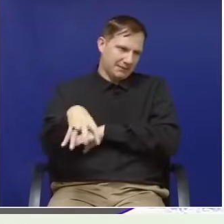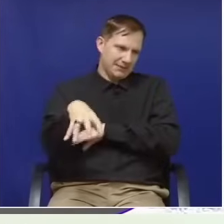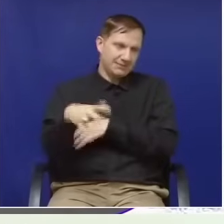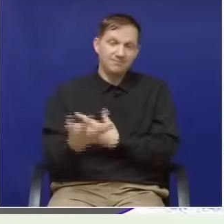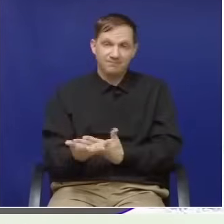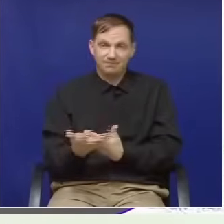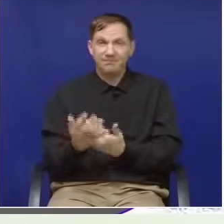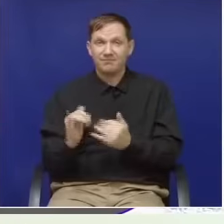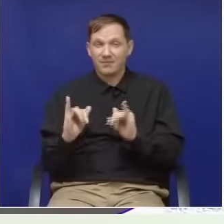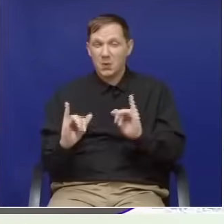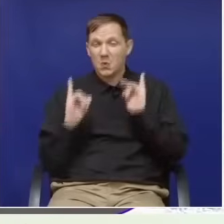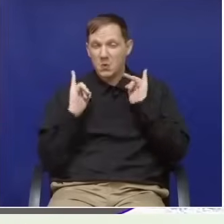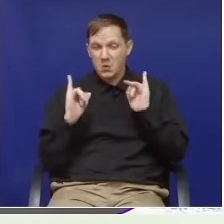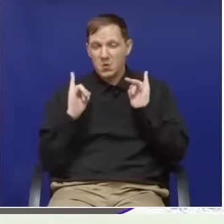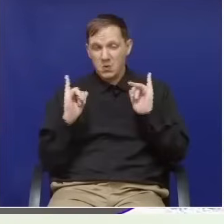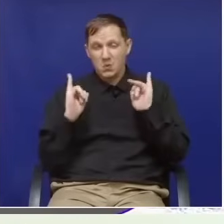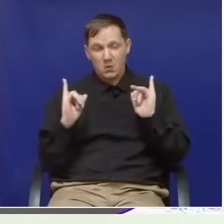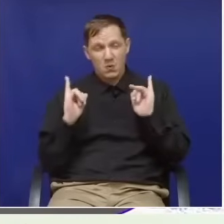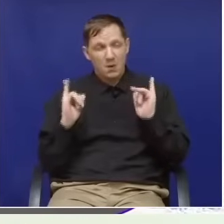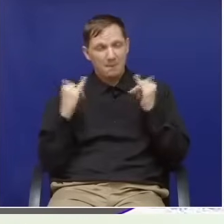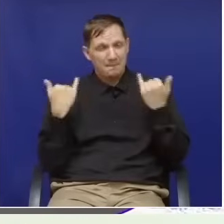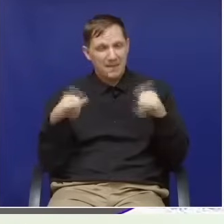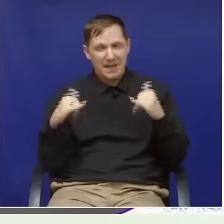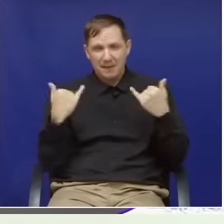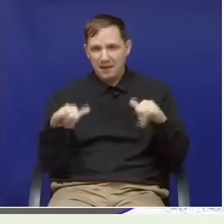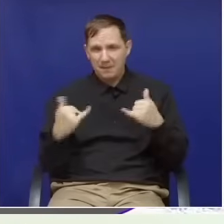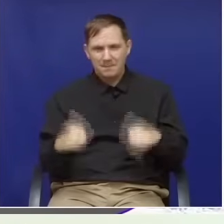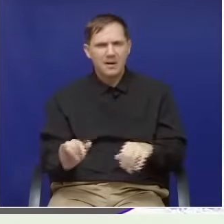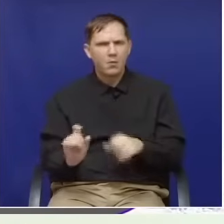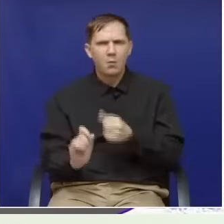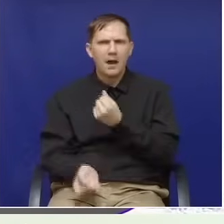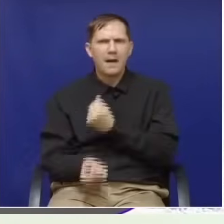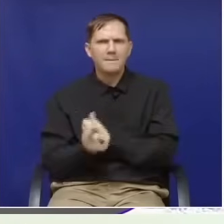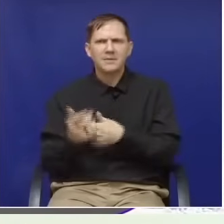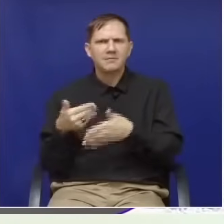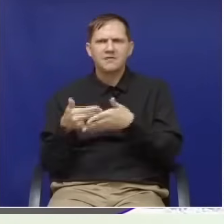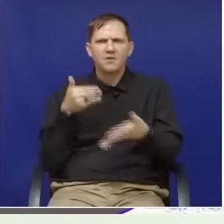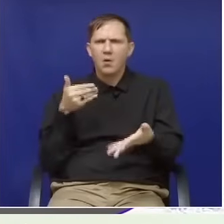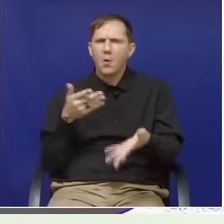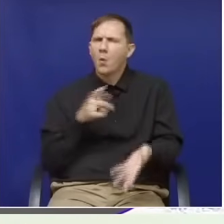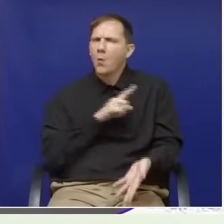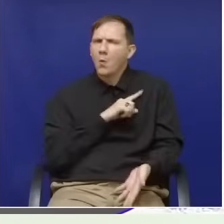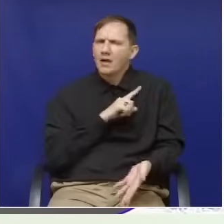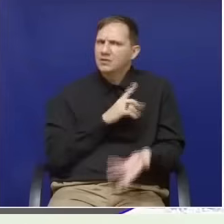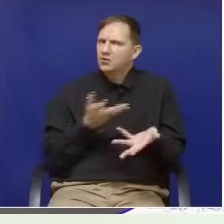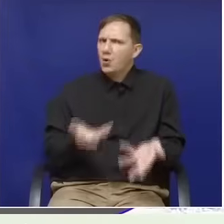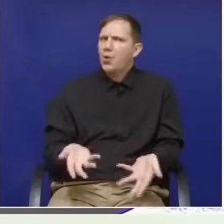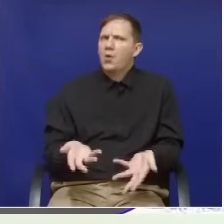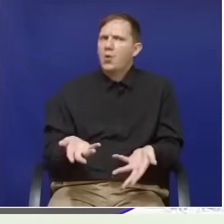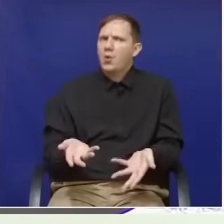dire in that area. I don't know what happened in the past. Why were these